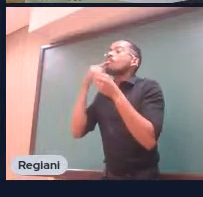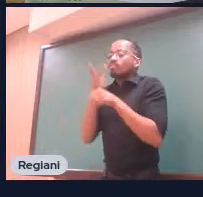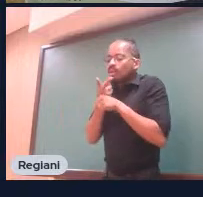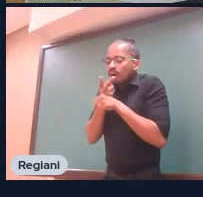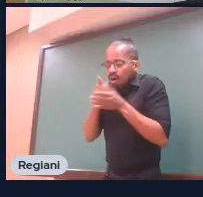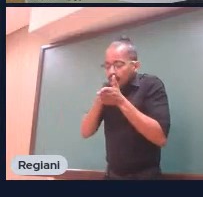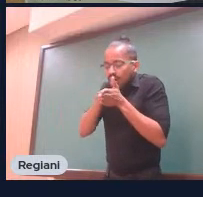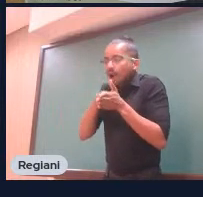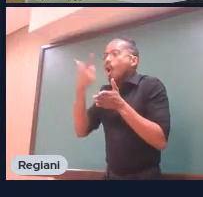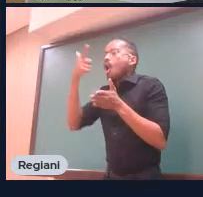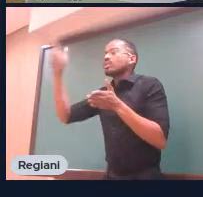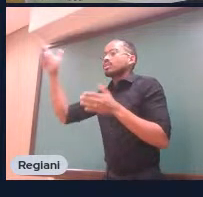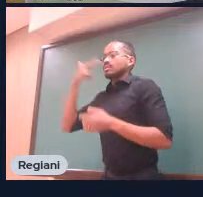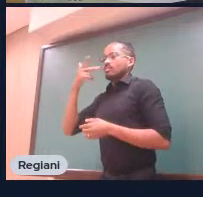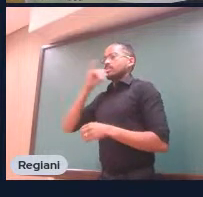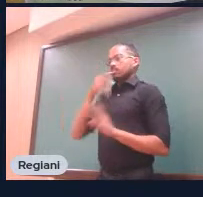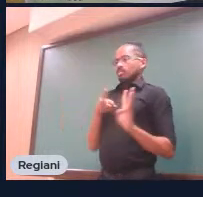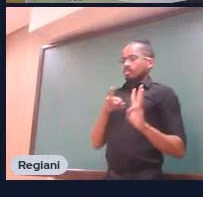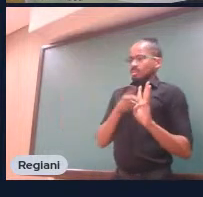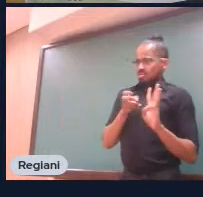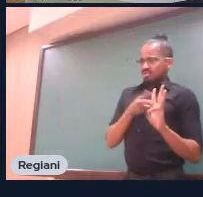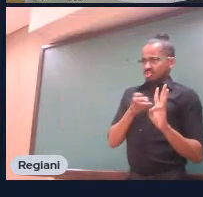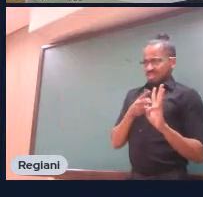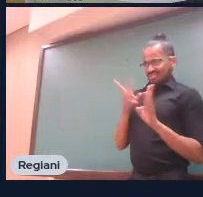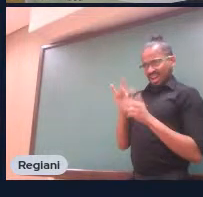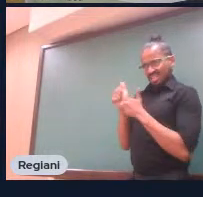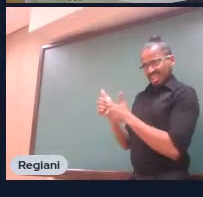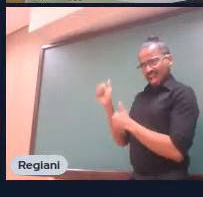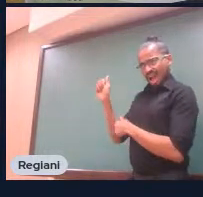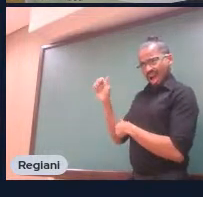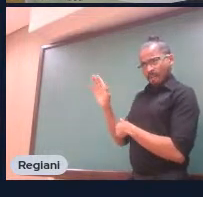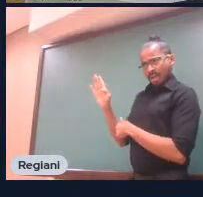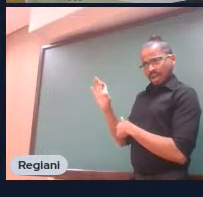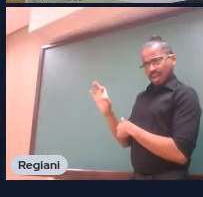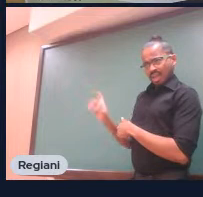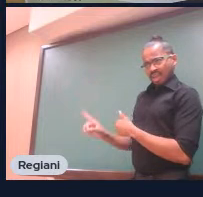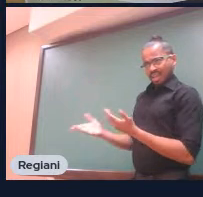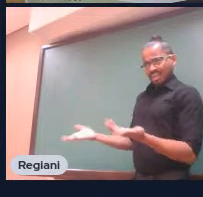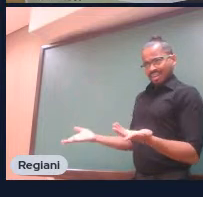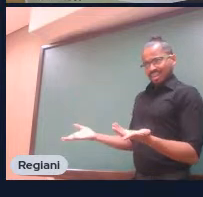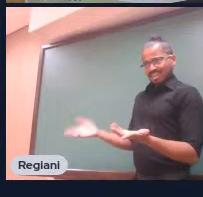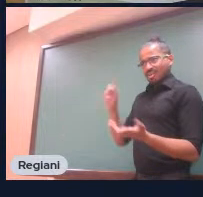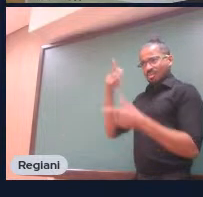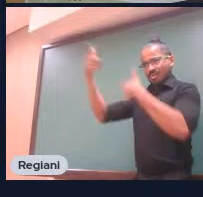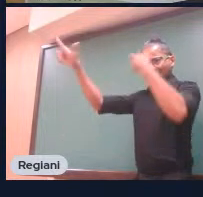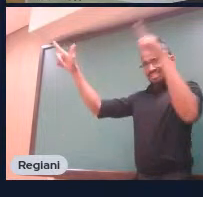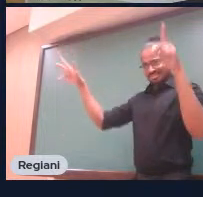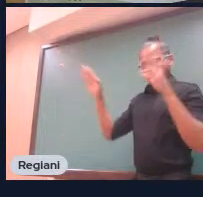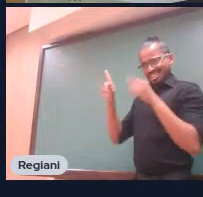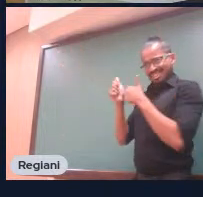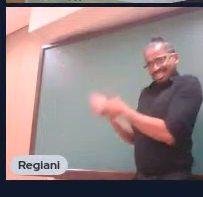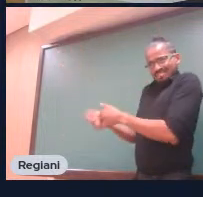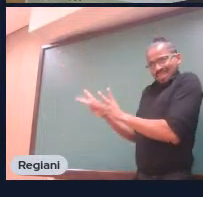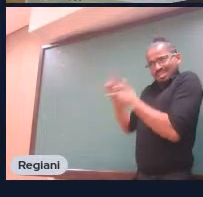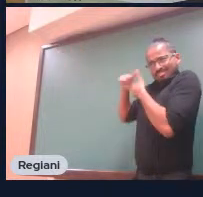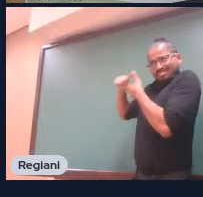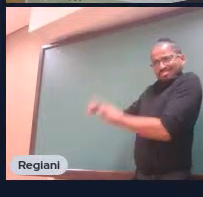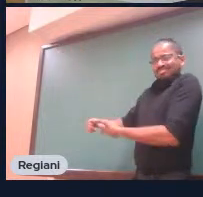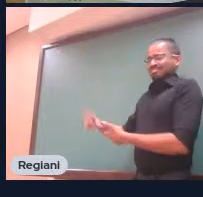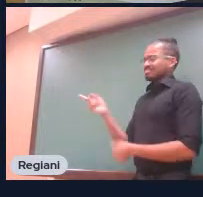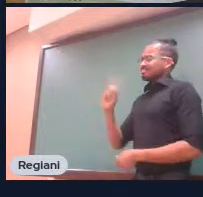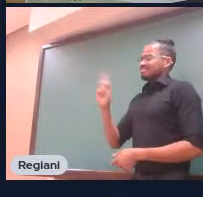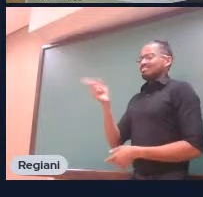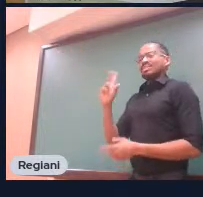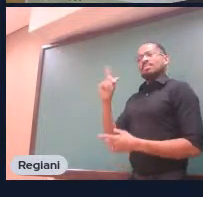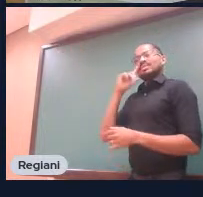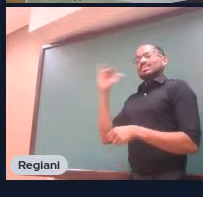polysynthetic languages from North America, for example. So search will become via any way you want. And if you